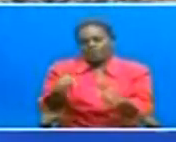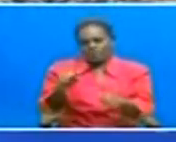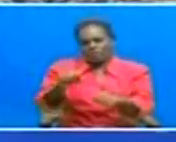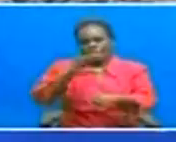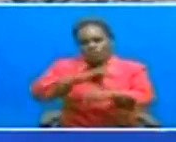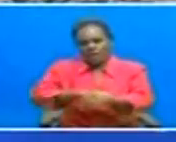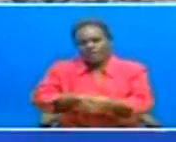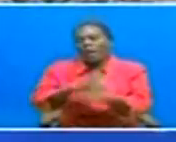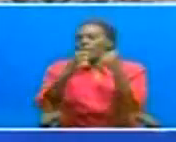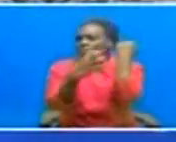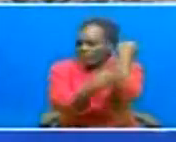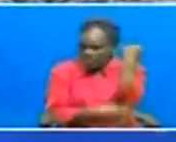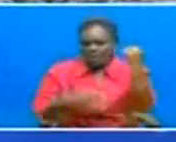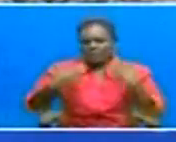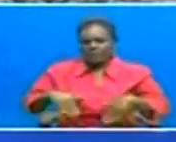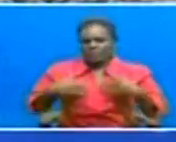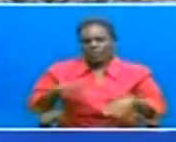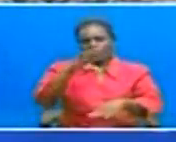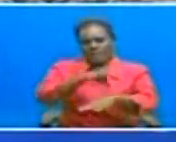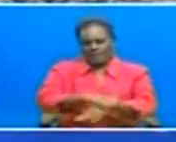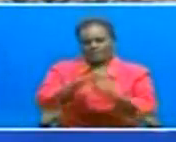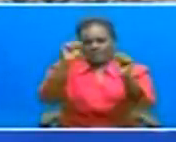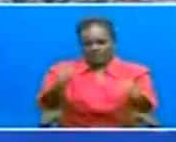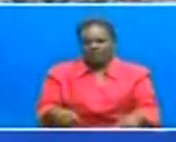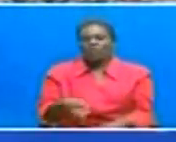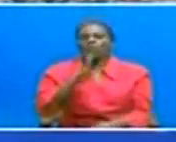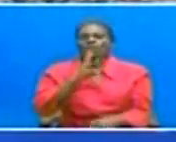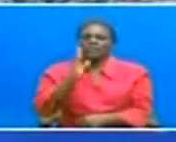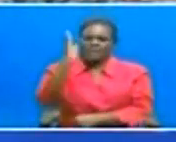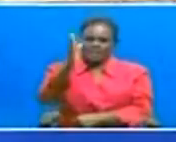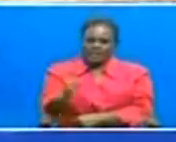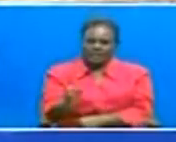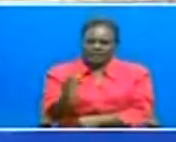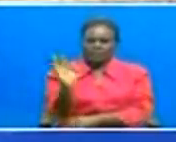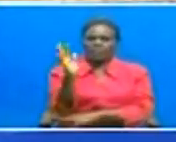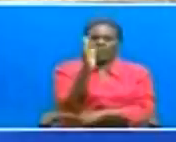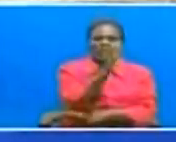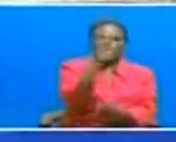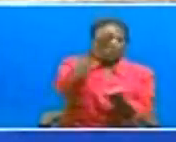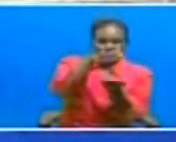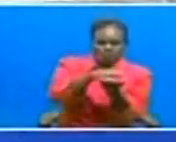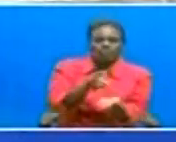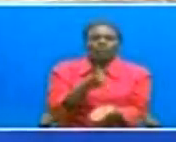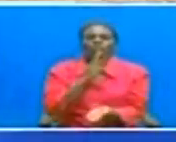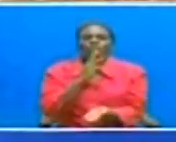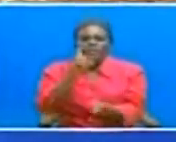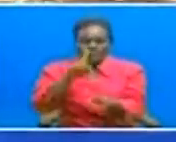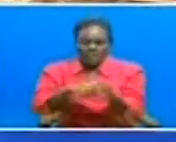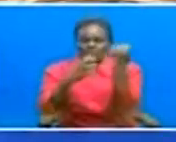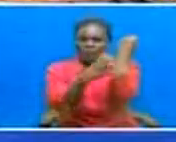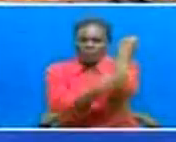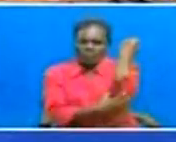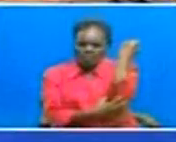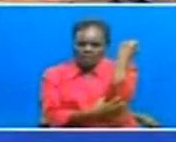to even the poorest farmers. The kit directs water directly to the plant roots and reduces water and crop loss due to poor